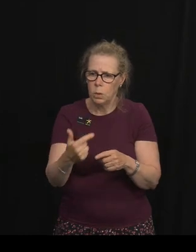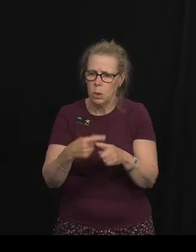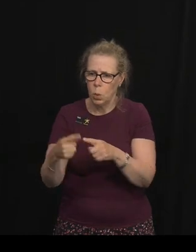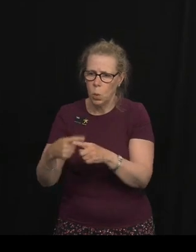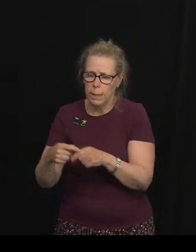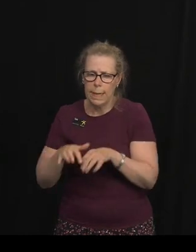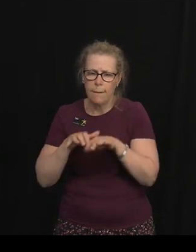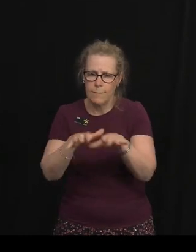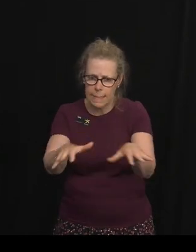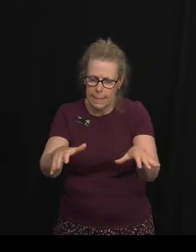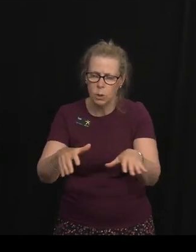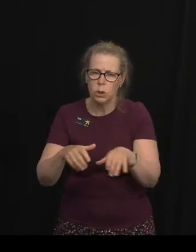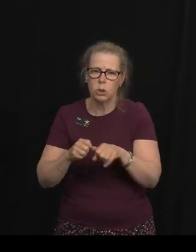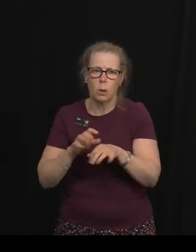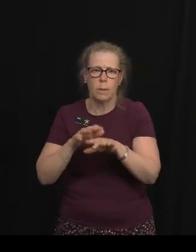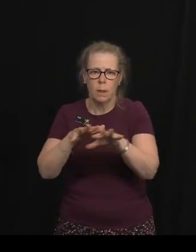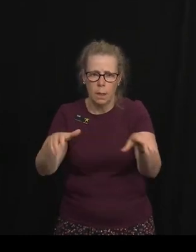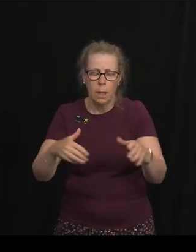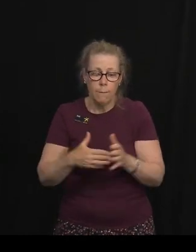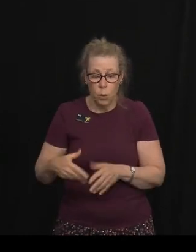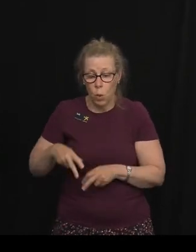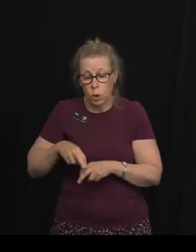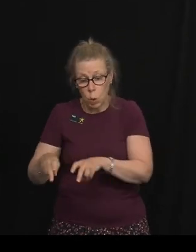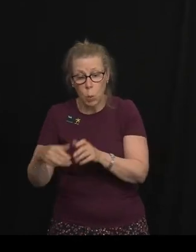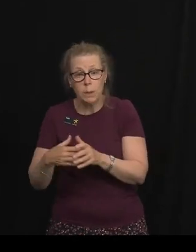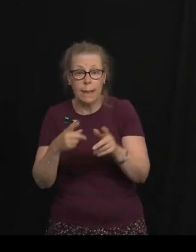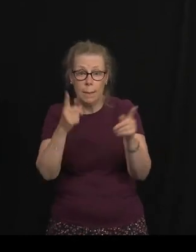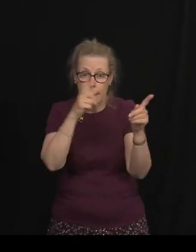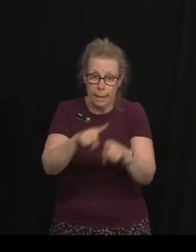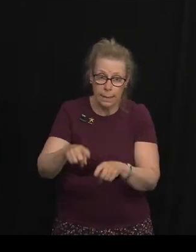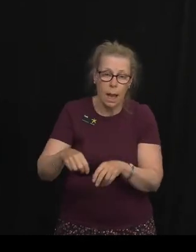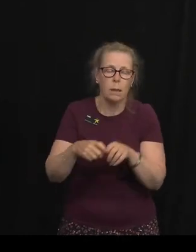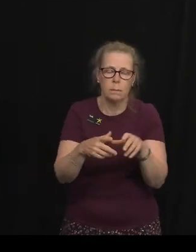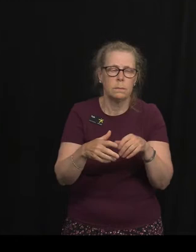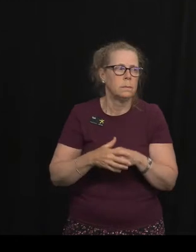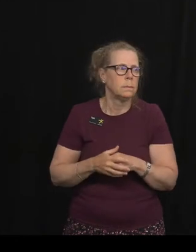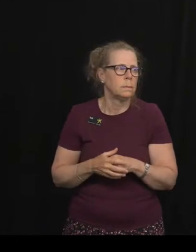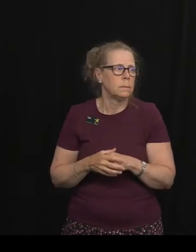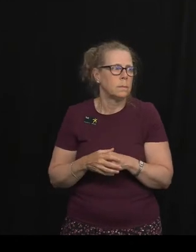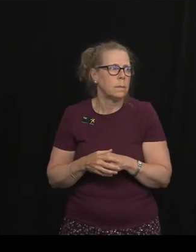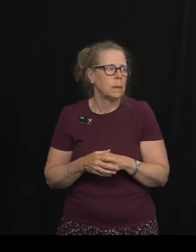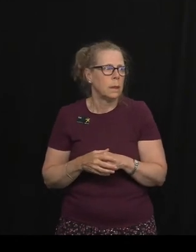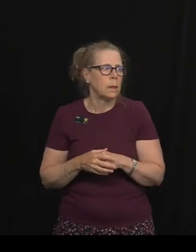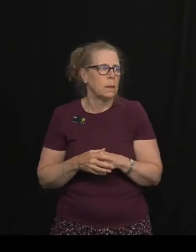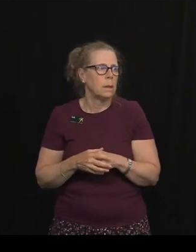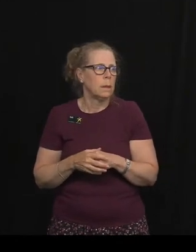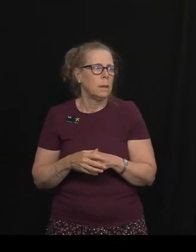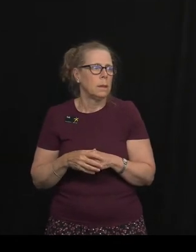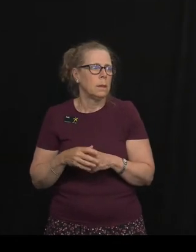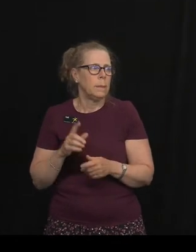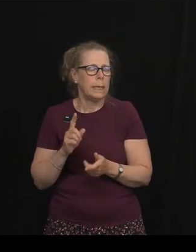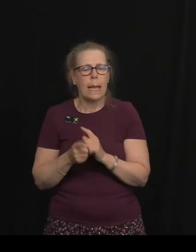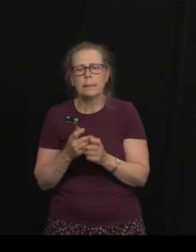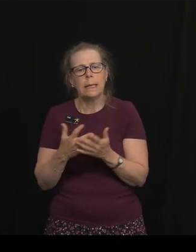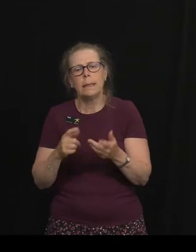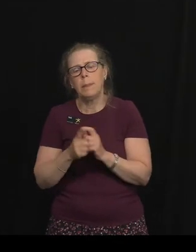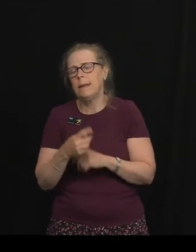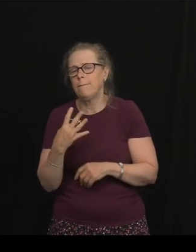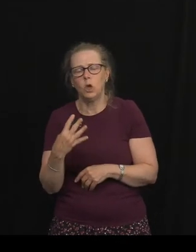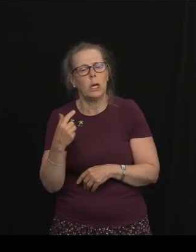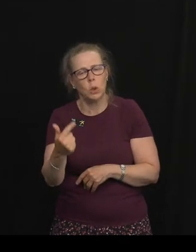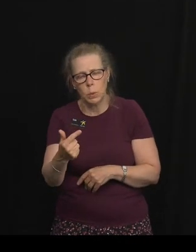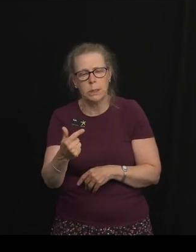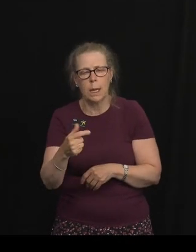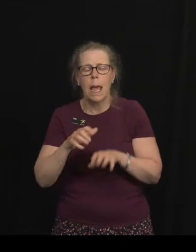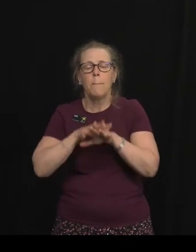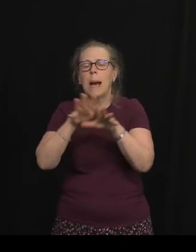barrier to humans, from animals to humans. Of course, there will not be 4,000 pandemics during the next 50 years, but there will be more threats like